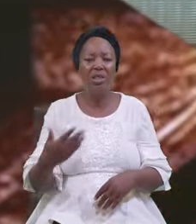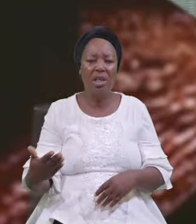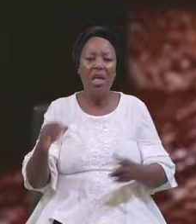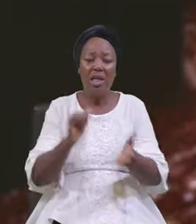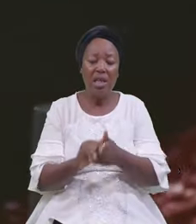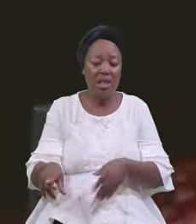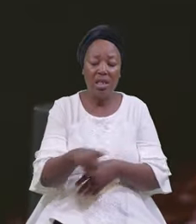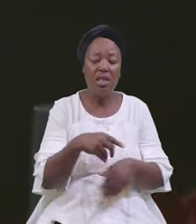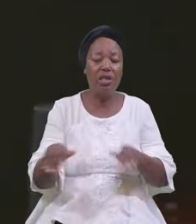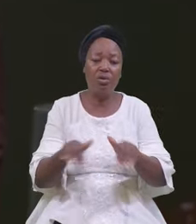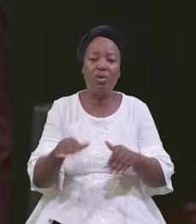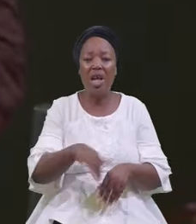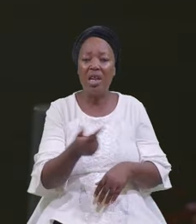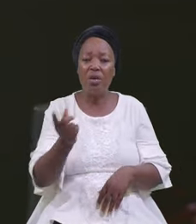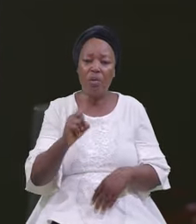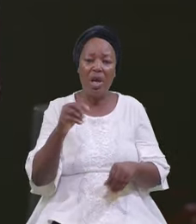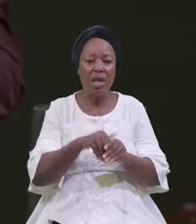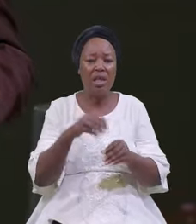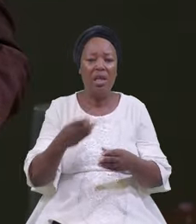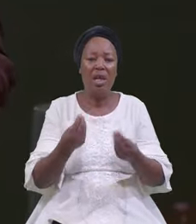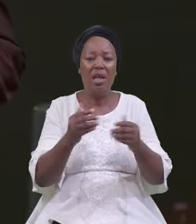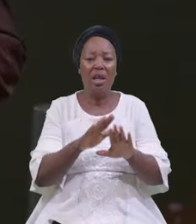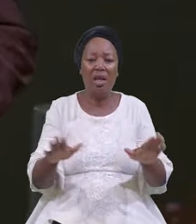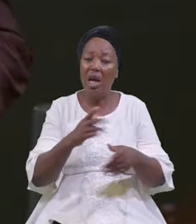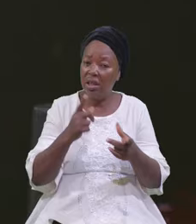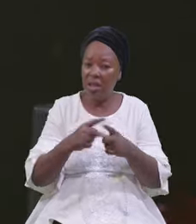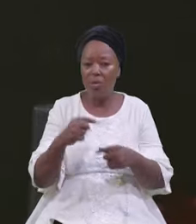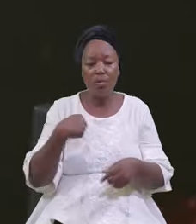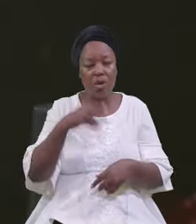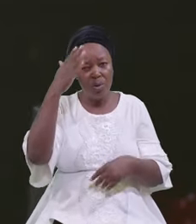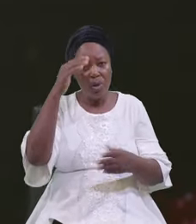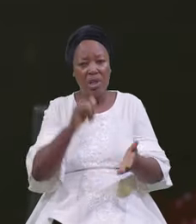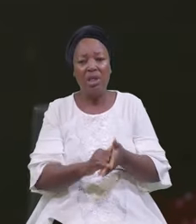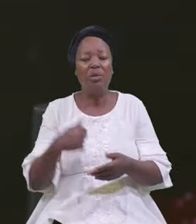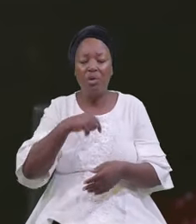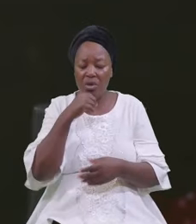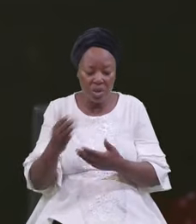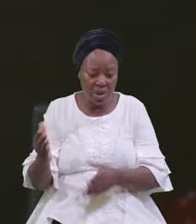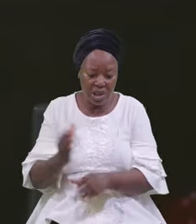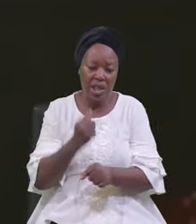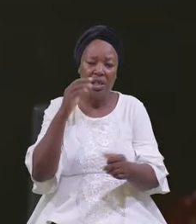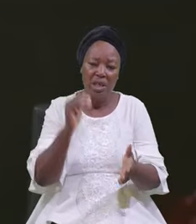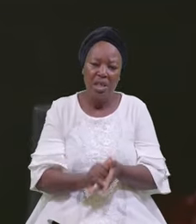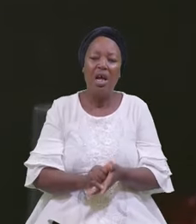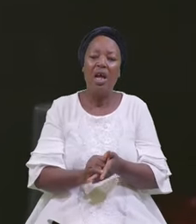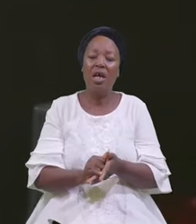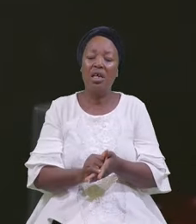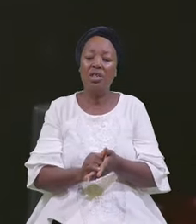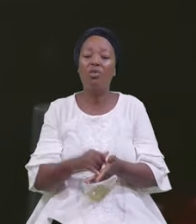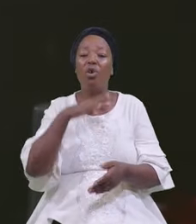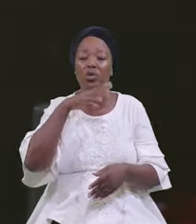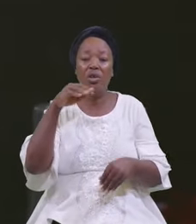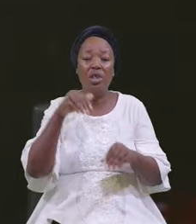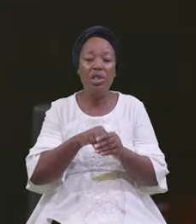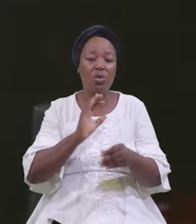do anywhere in the land. And of course, we'll not carry the corruption and the contamination into our